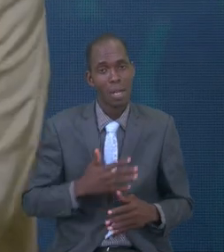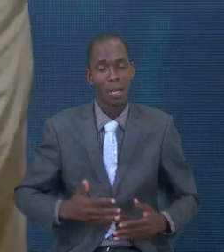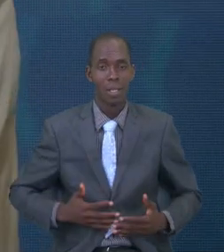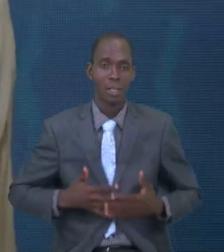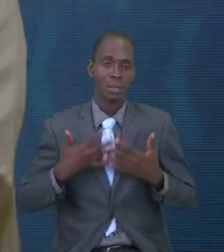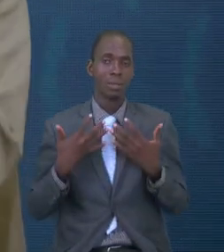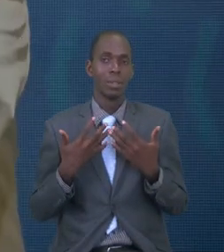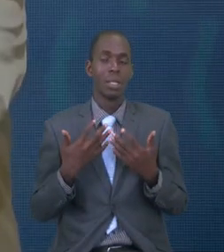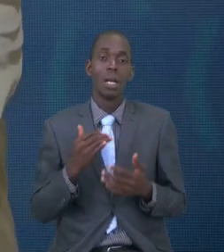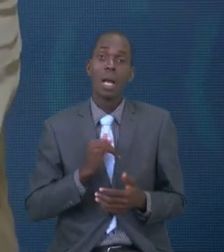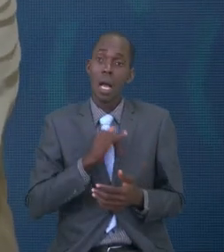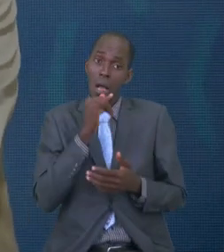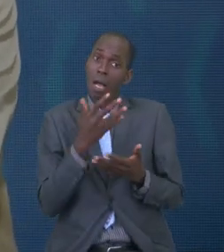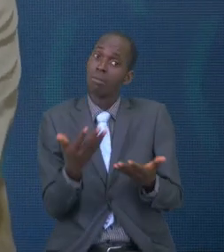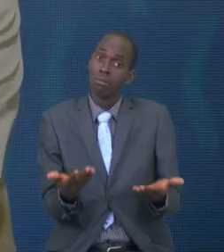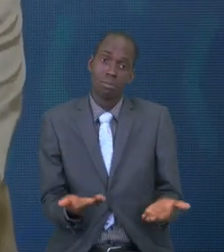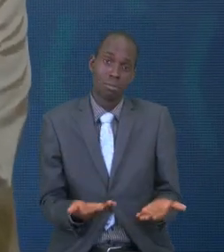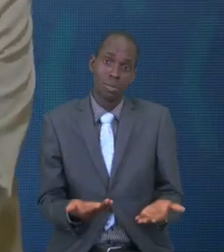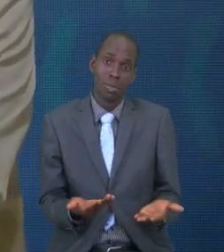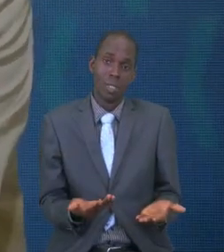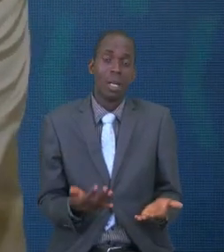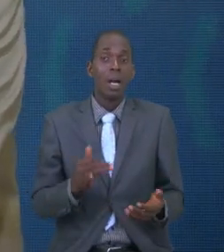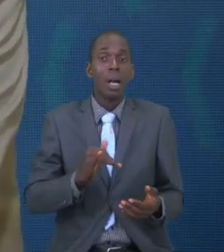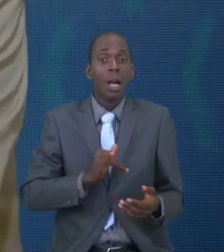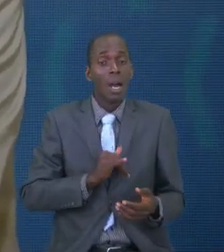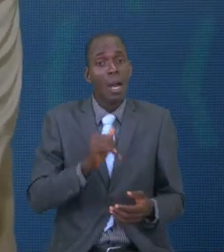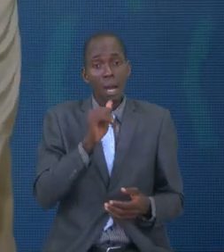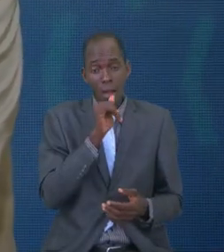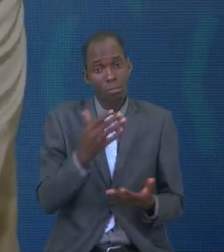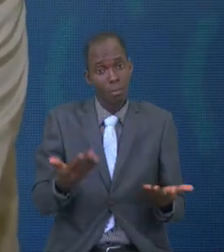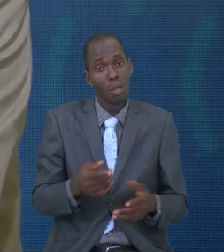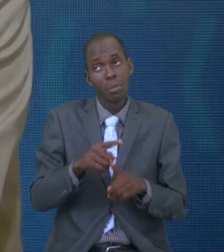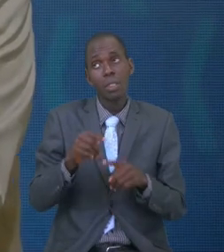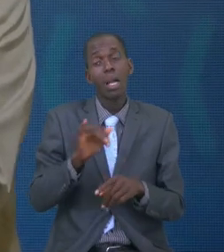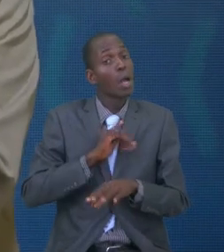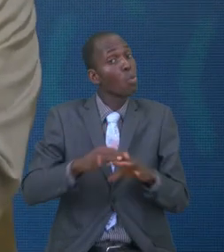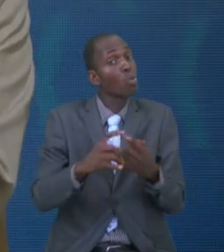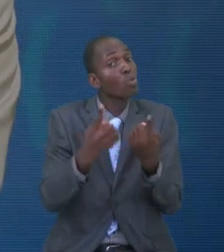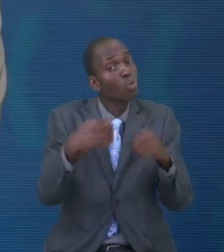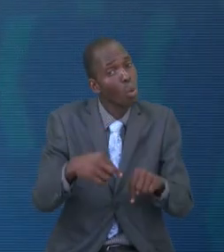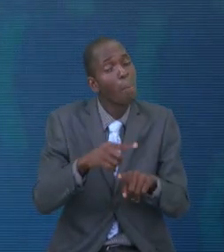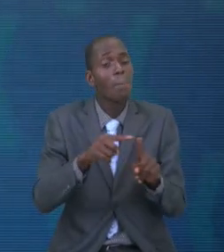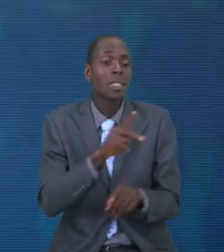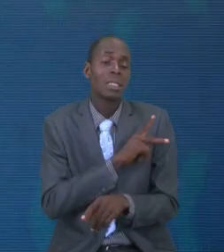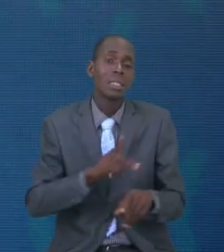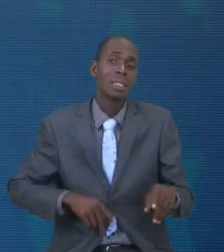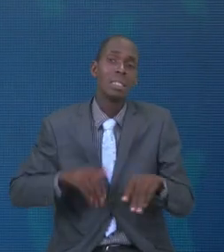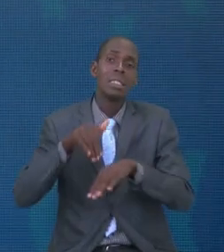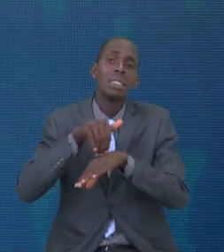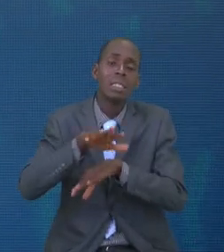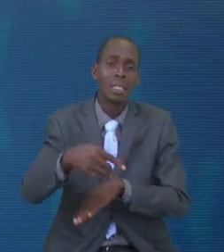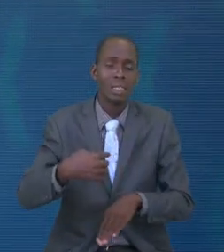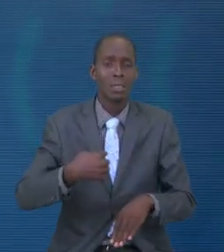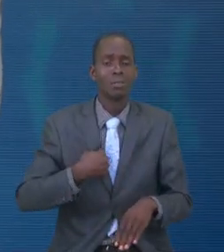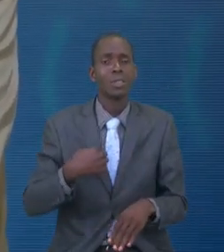I'm here. I don't want to be here. But the king sent me on an